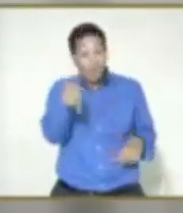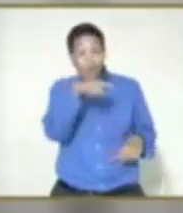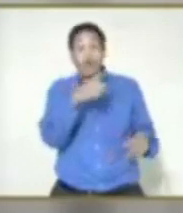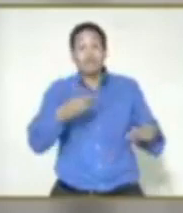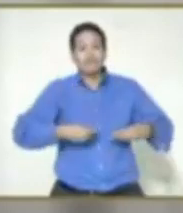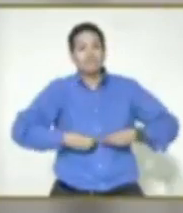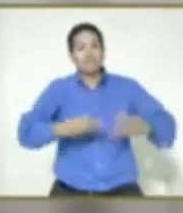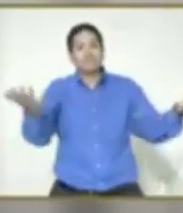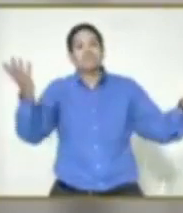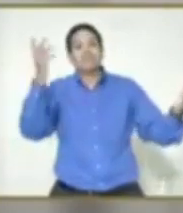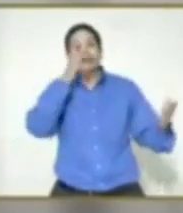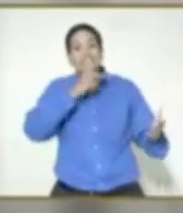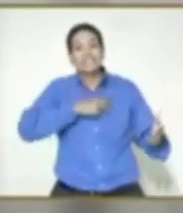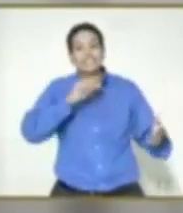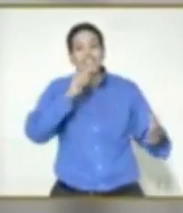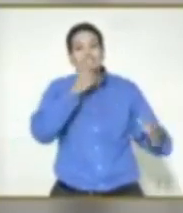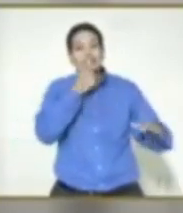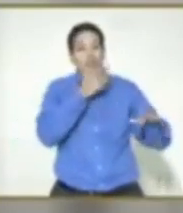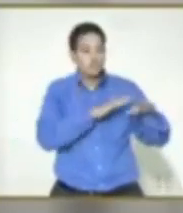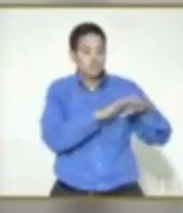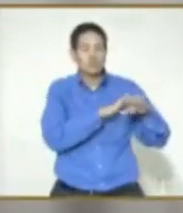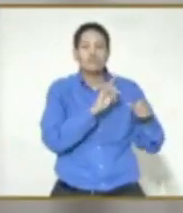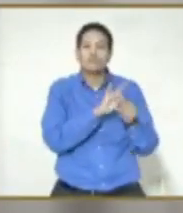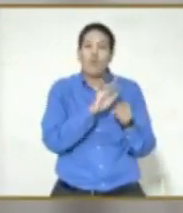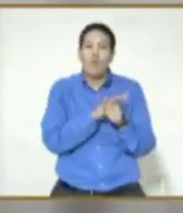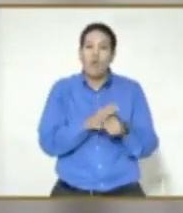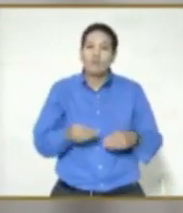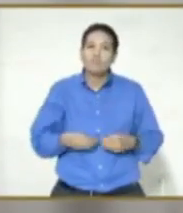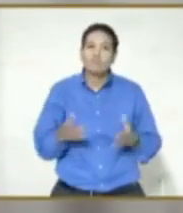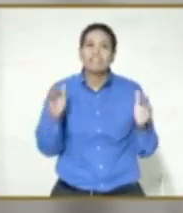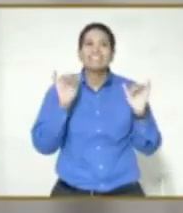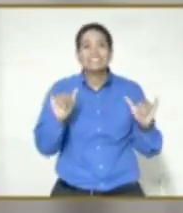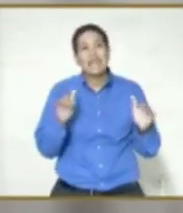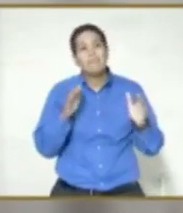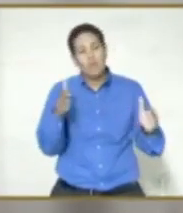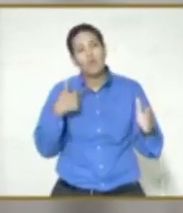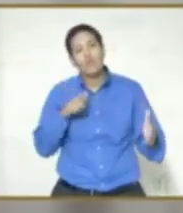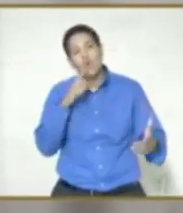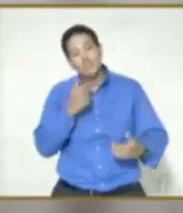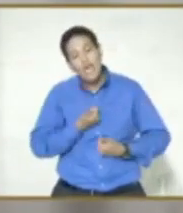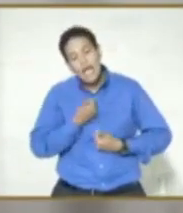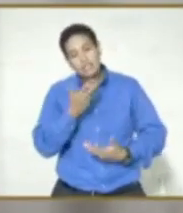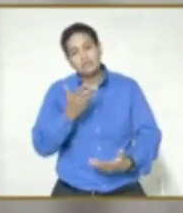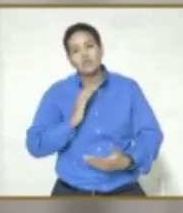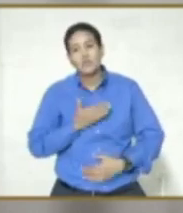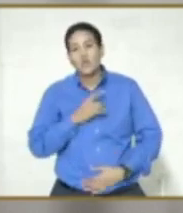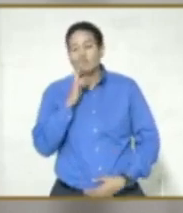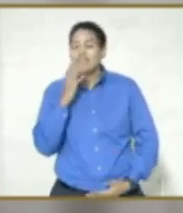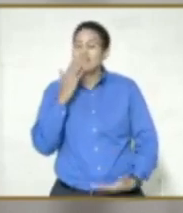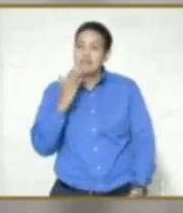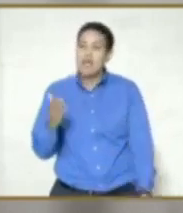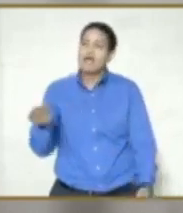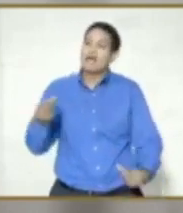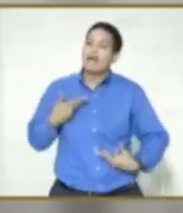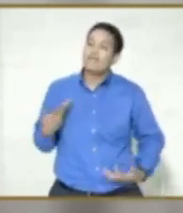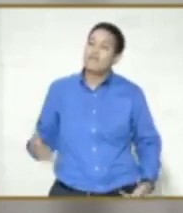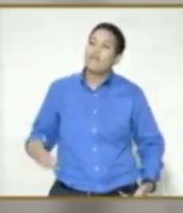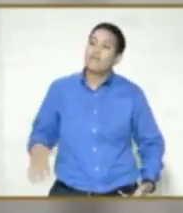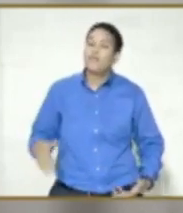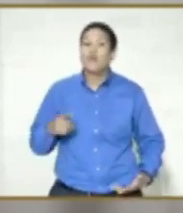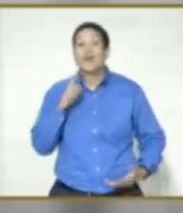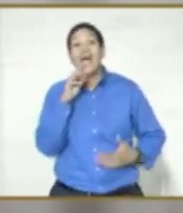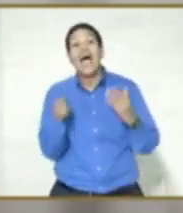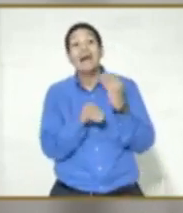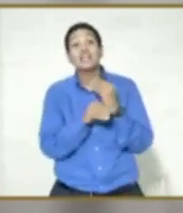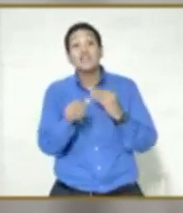Kingston and St. Andrew. And so we also, in the same way, Minister, want to express our gratitude. There have also been